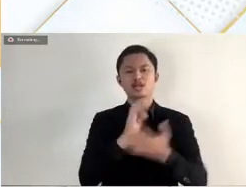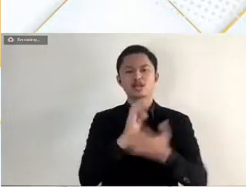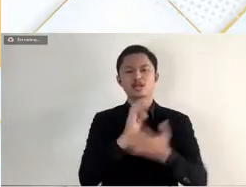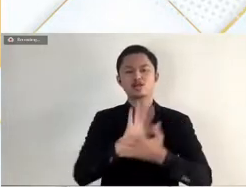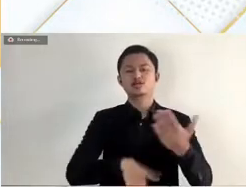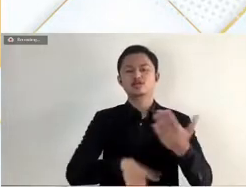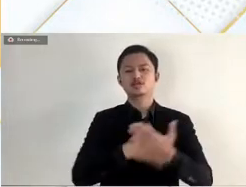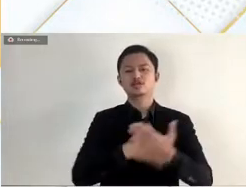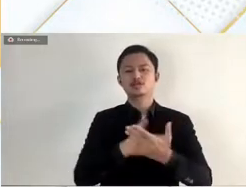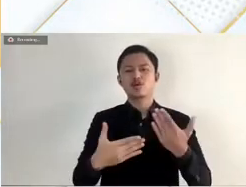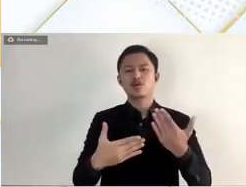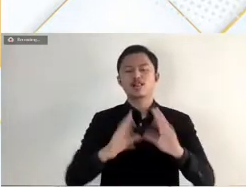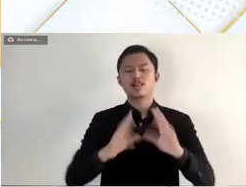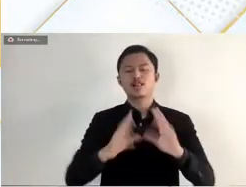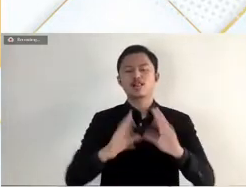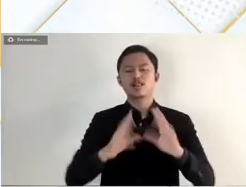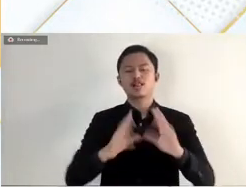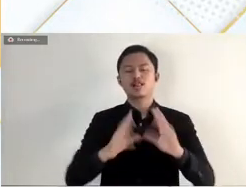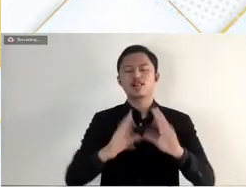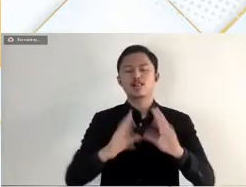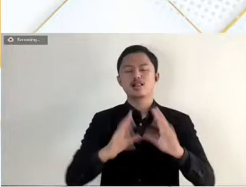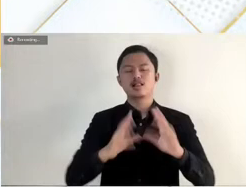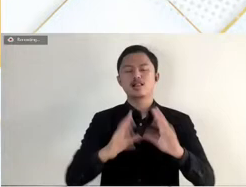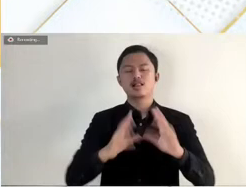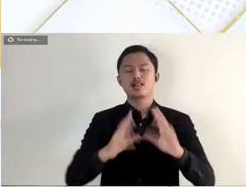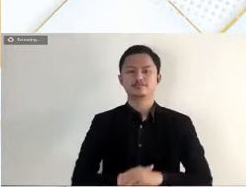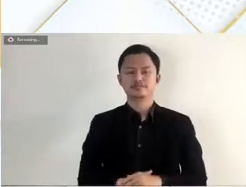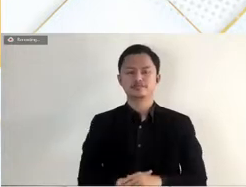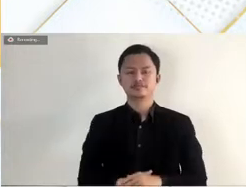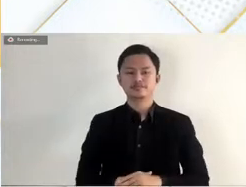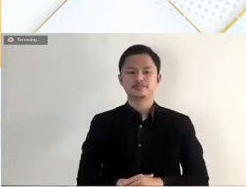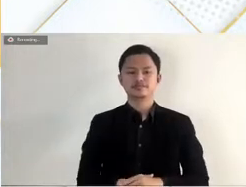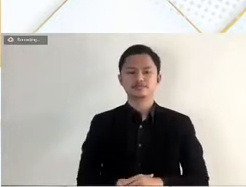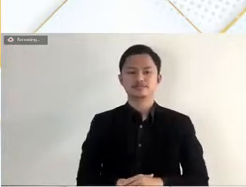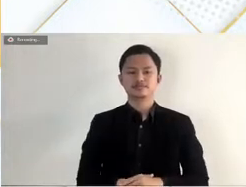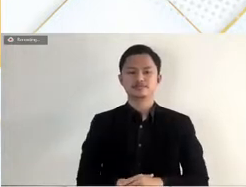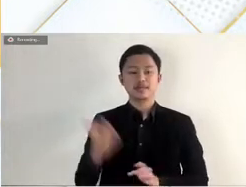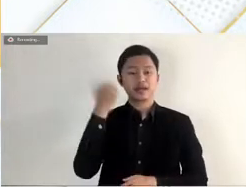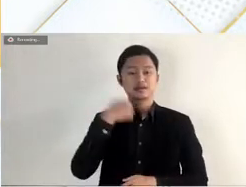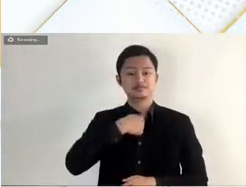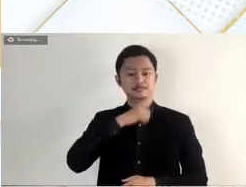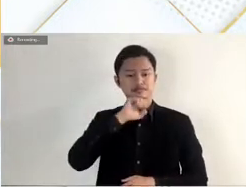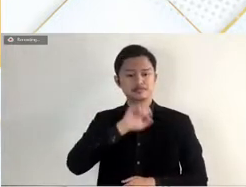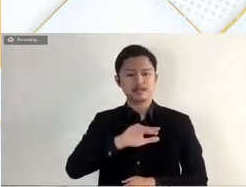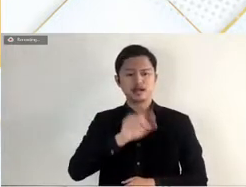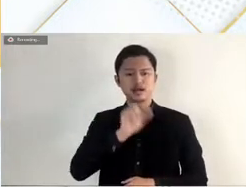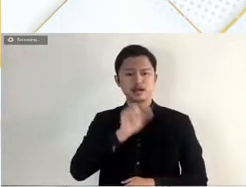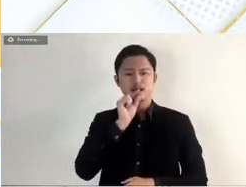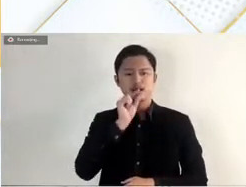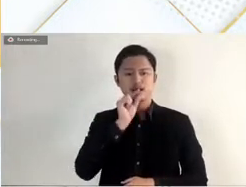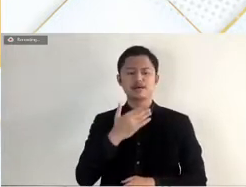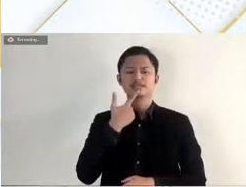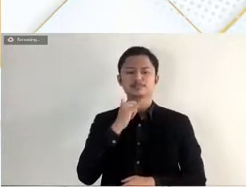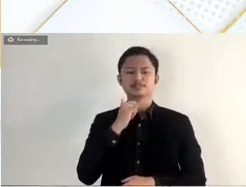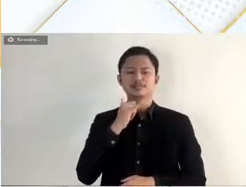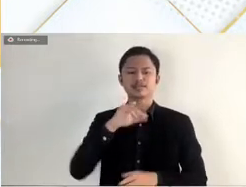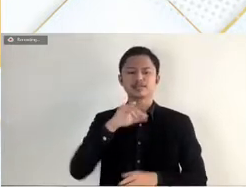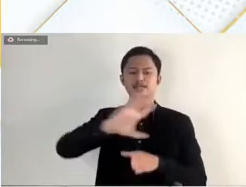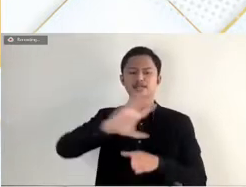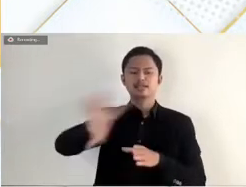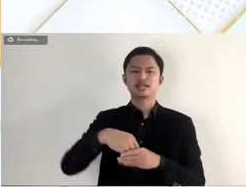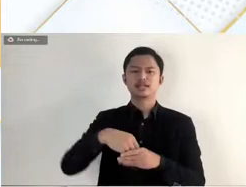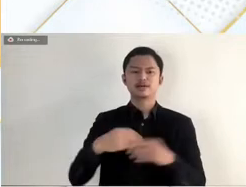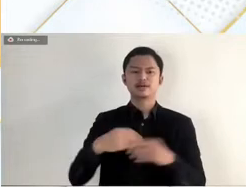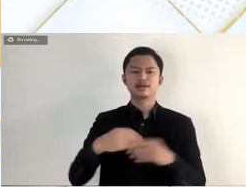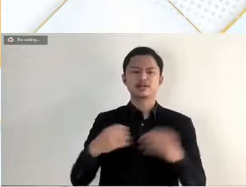peacekeeping. Furthermore, and also in addition to what I just said on the importance of supporting standby